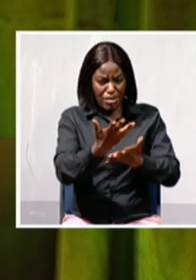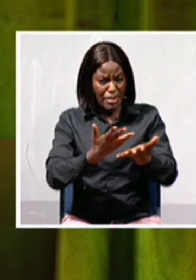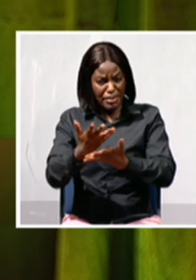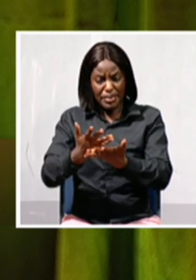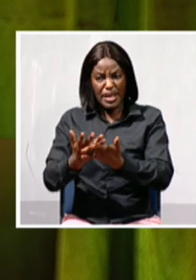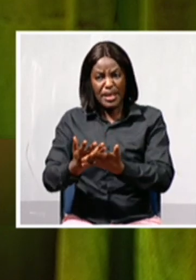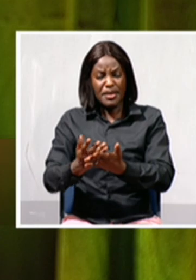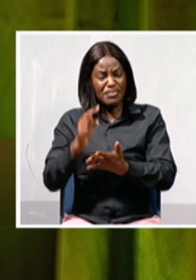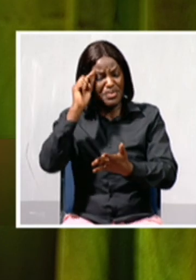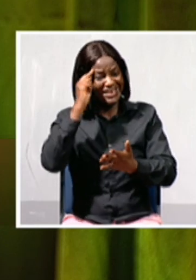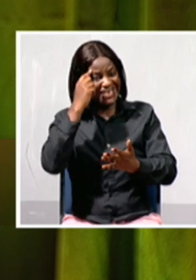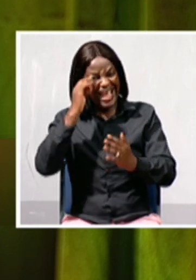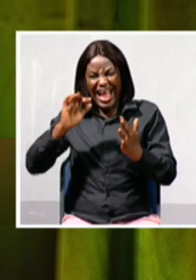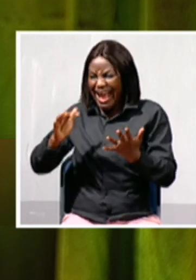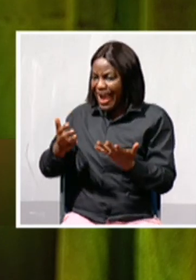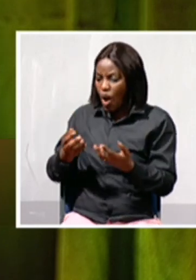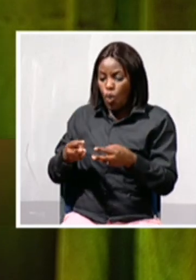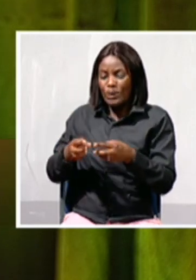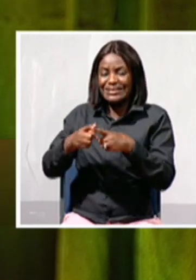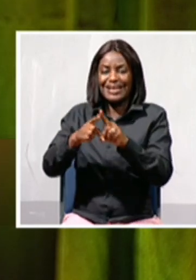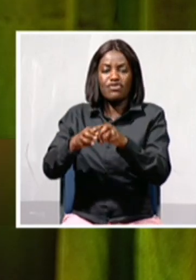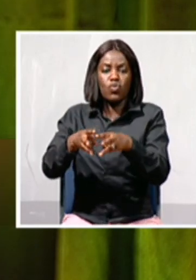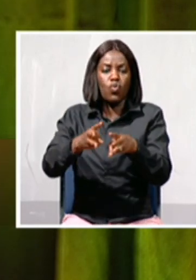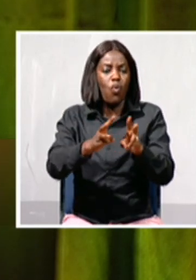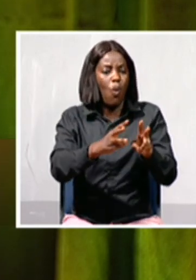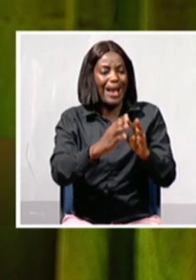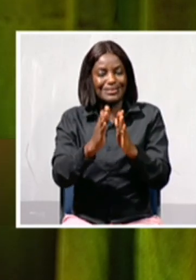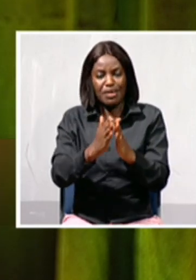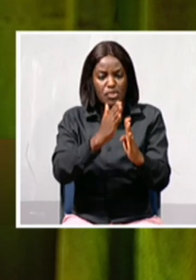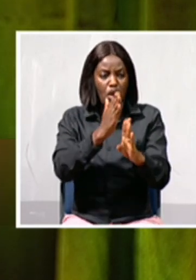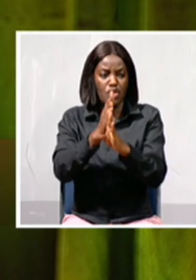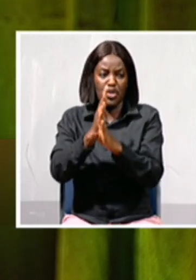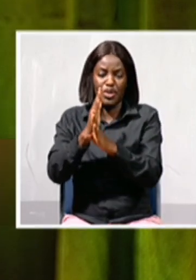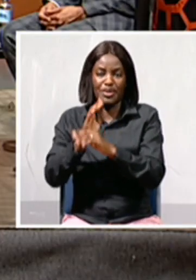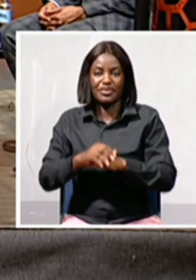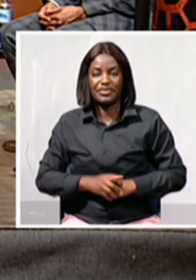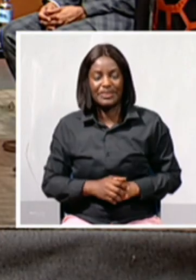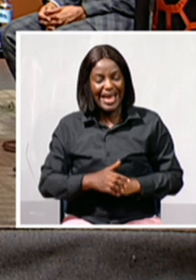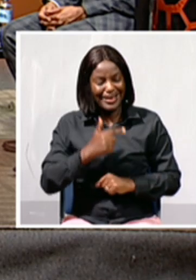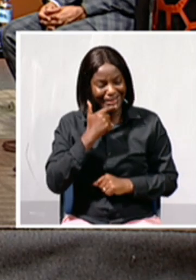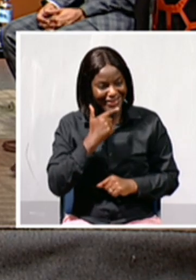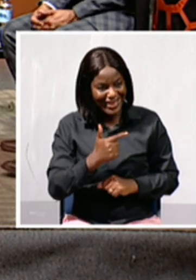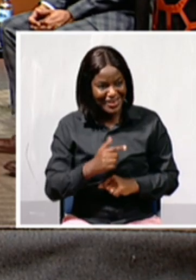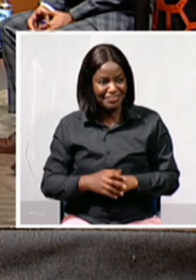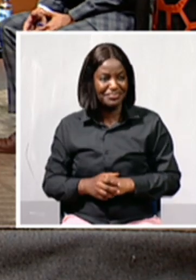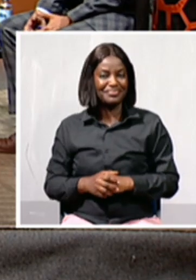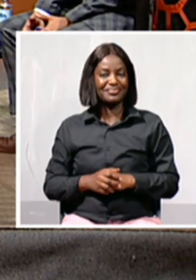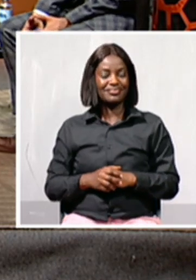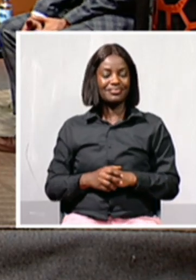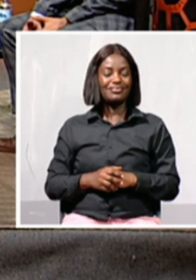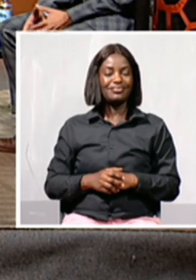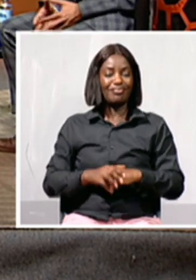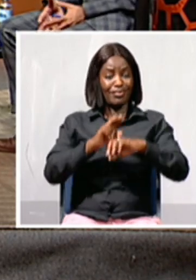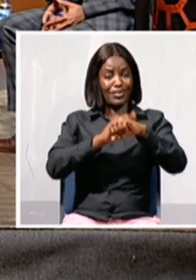discussions such as these, and we should be very strategic as well. KAOS. KAOS. Yeah. Doc, your final thoughts